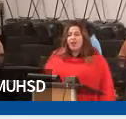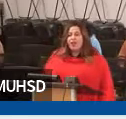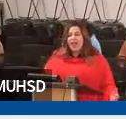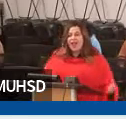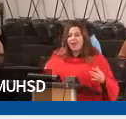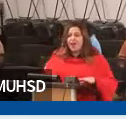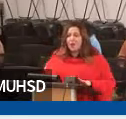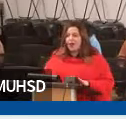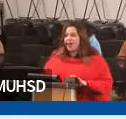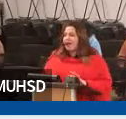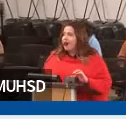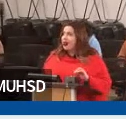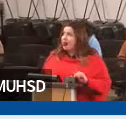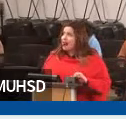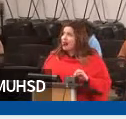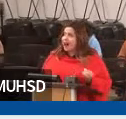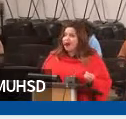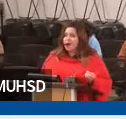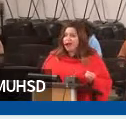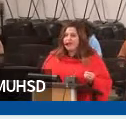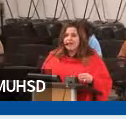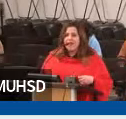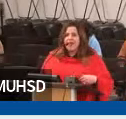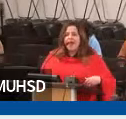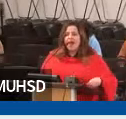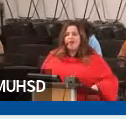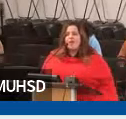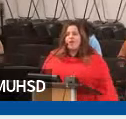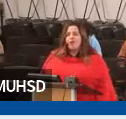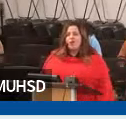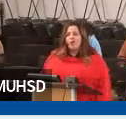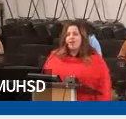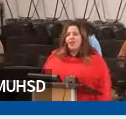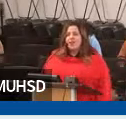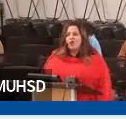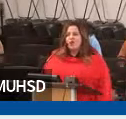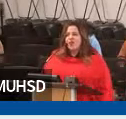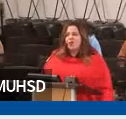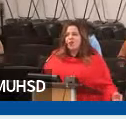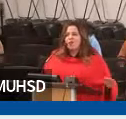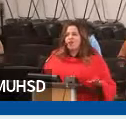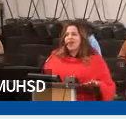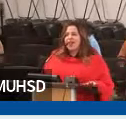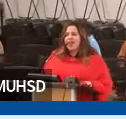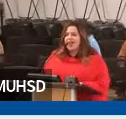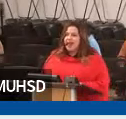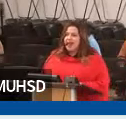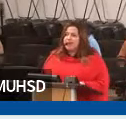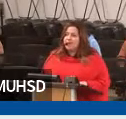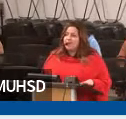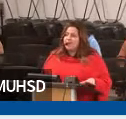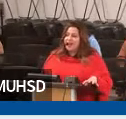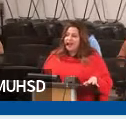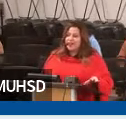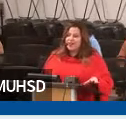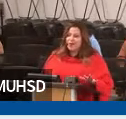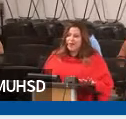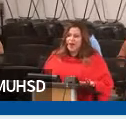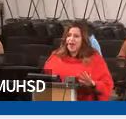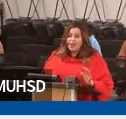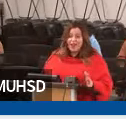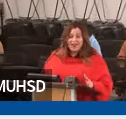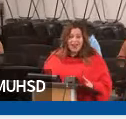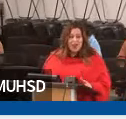the math pathways for students to make sure that we're providing seamless connections from